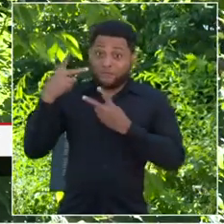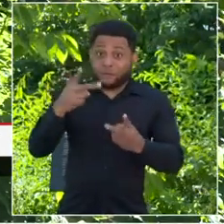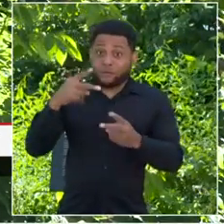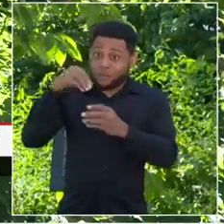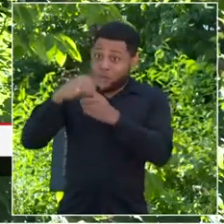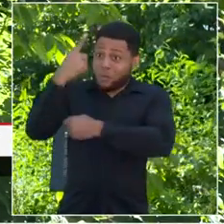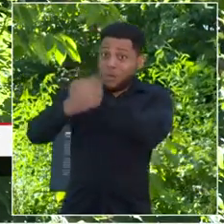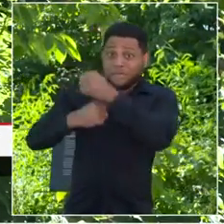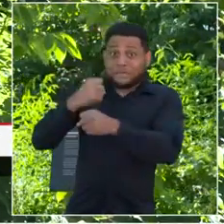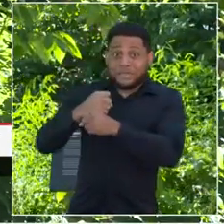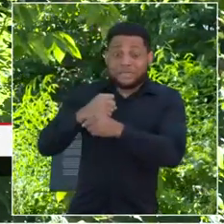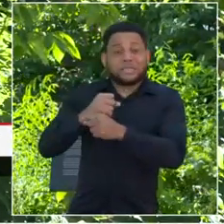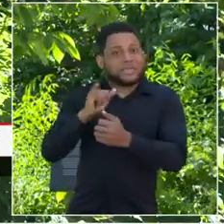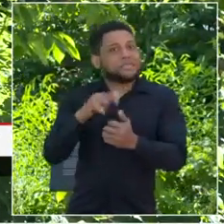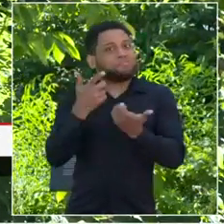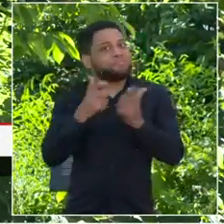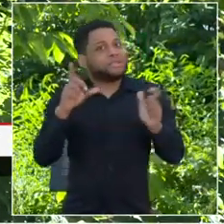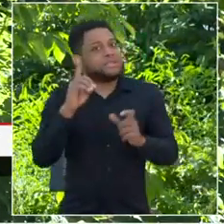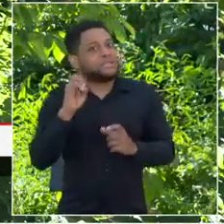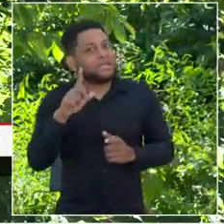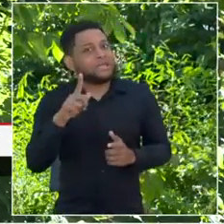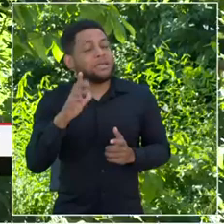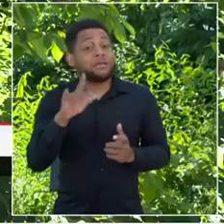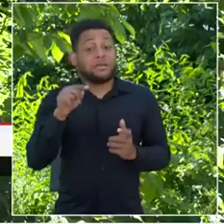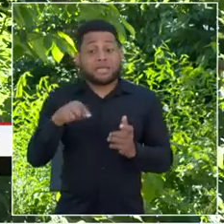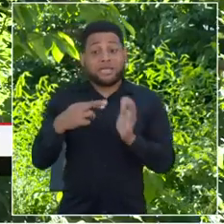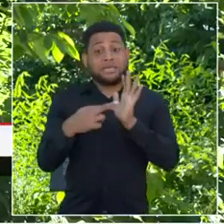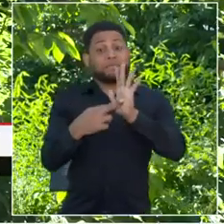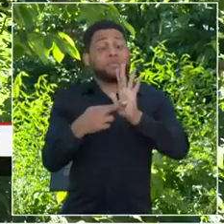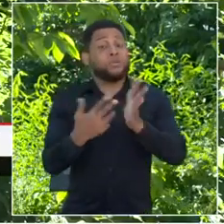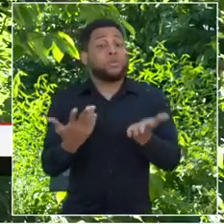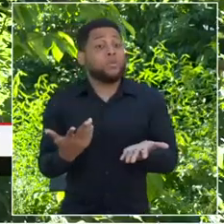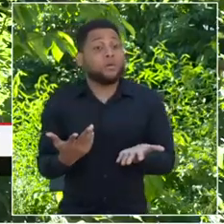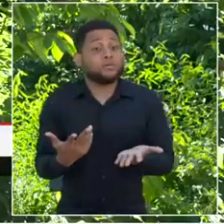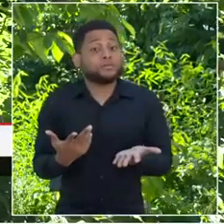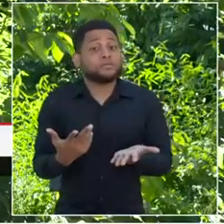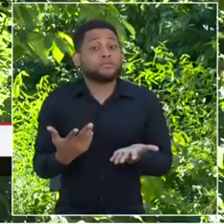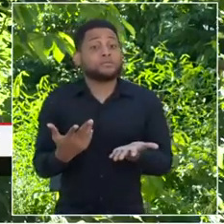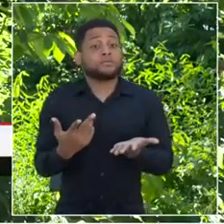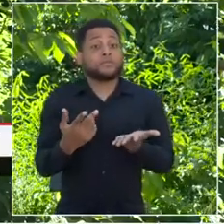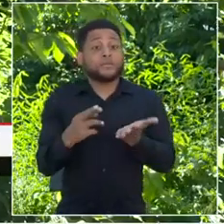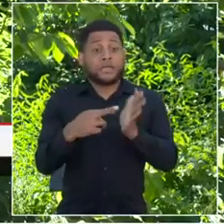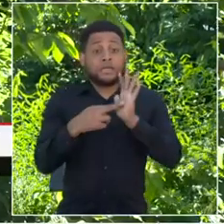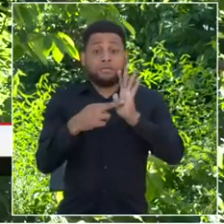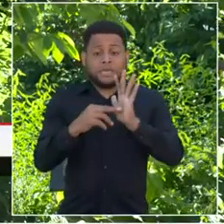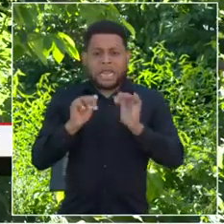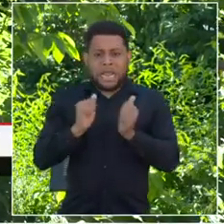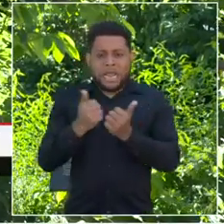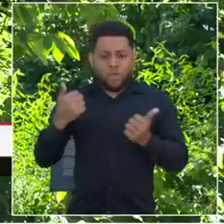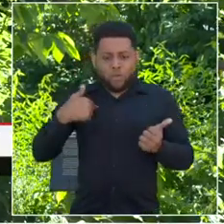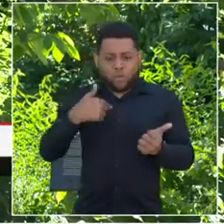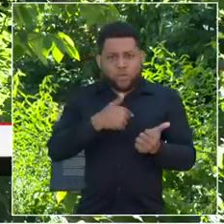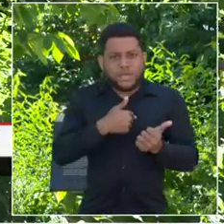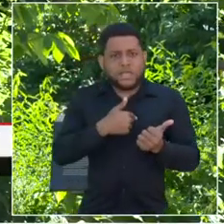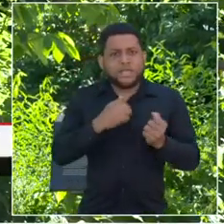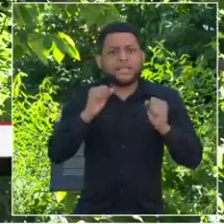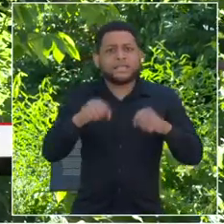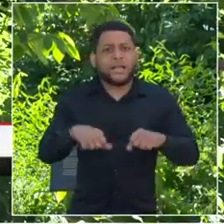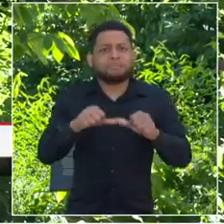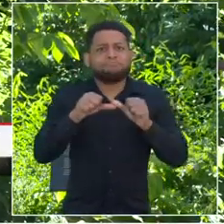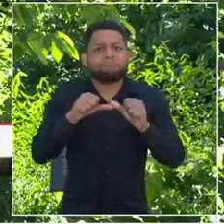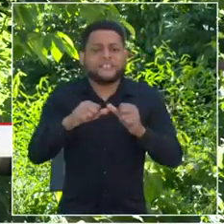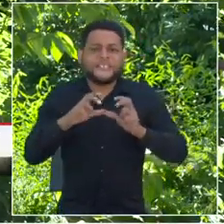it also represents is how we continue to invest in our city